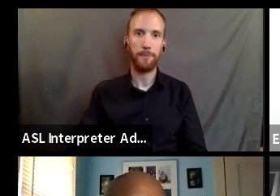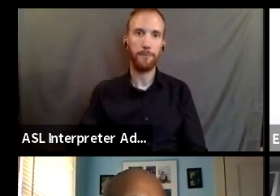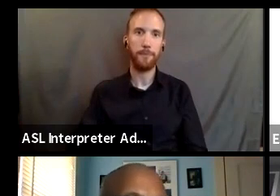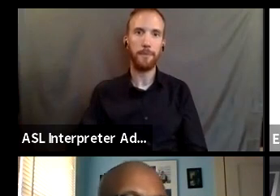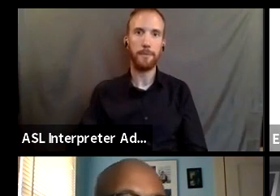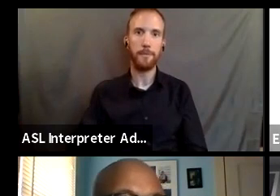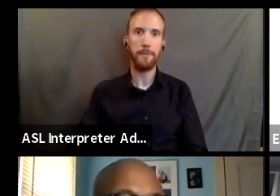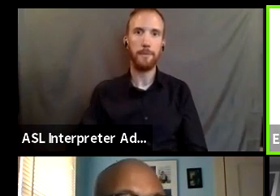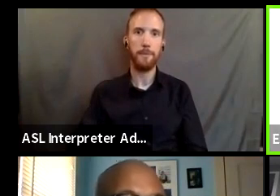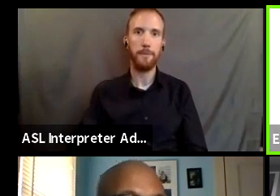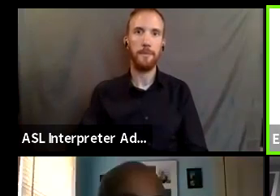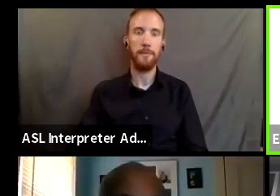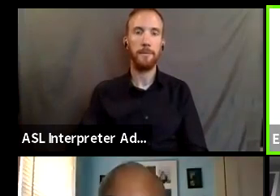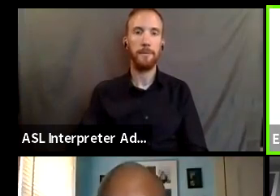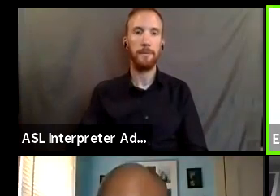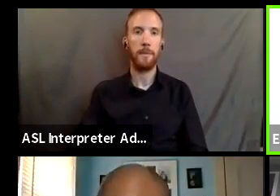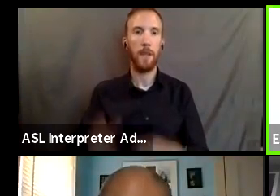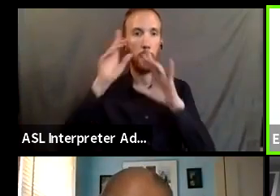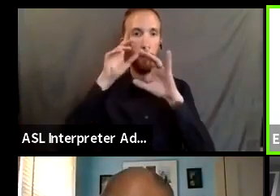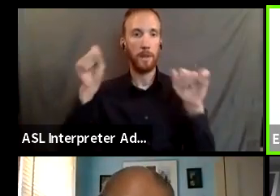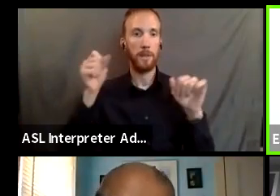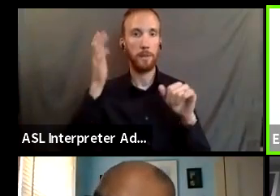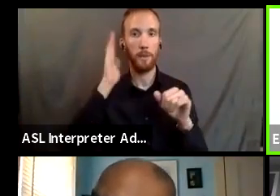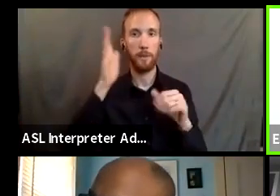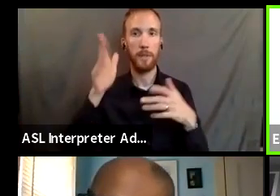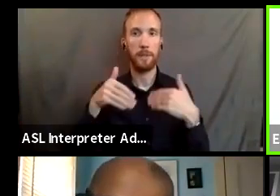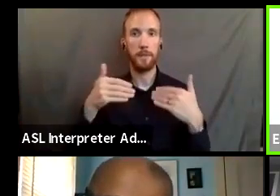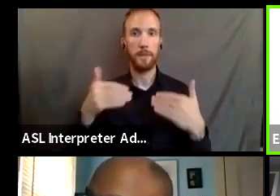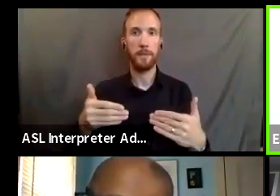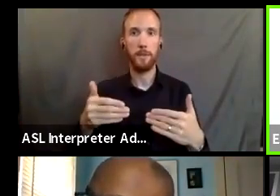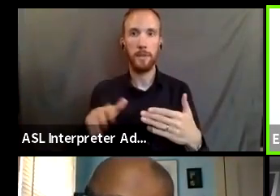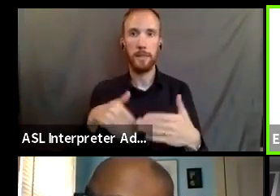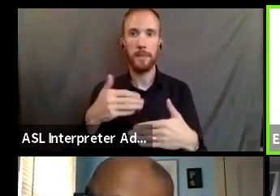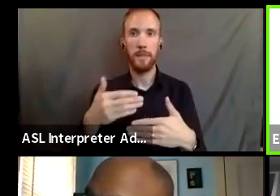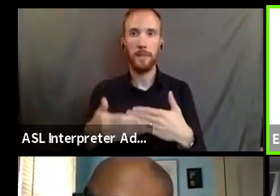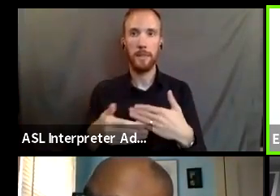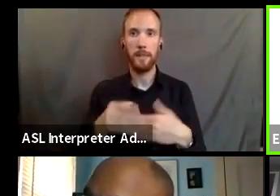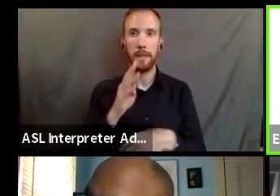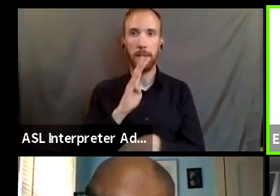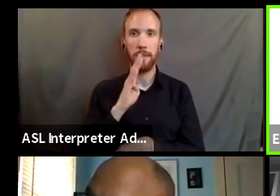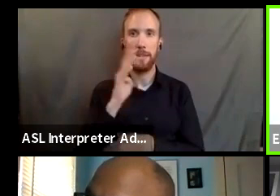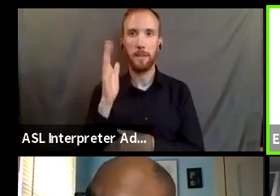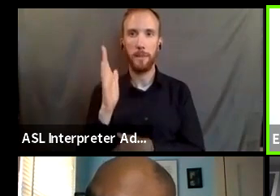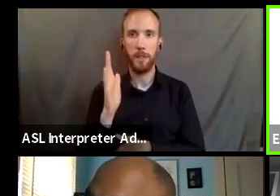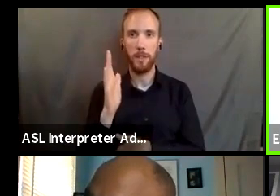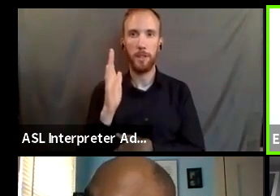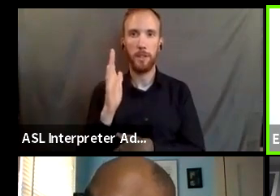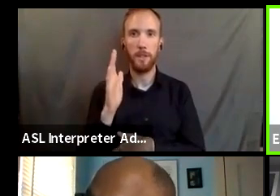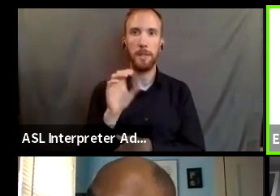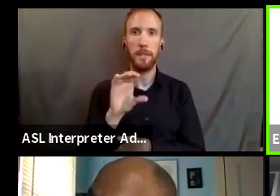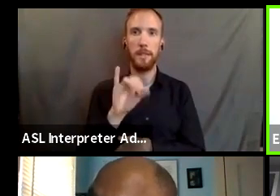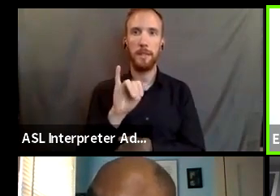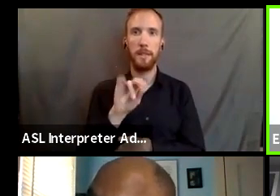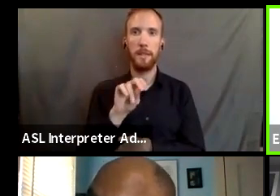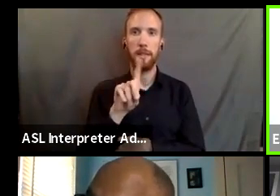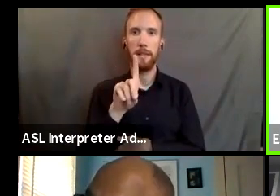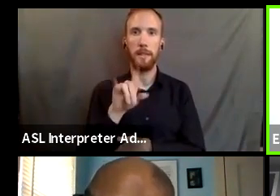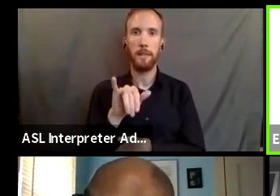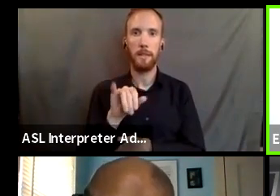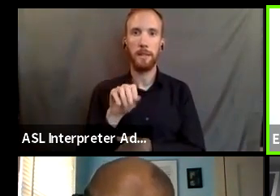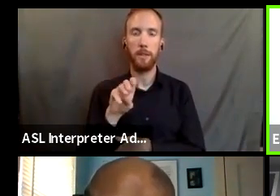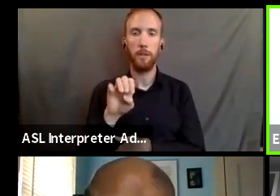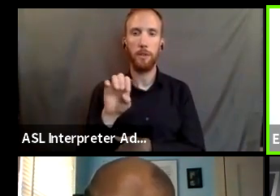mr president we'll proceed with the next speakers uh we have speaker number three please cindy wang followed by speaker number four